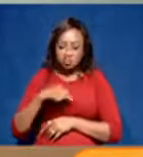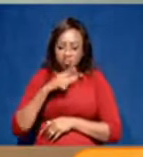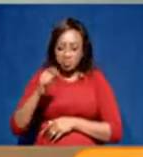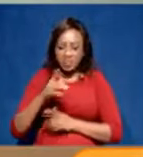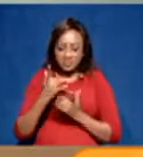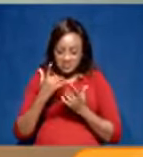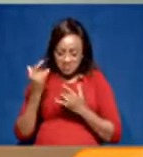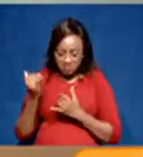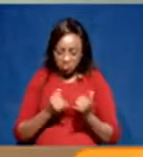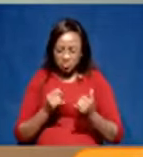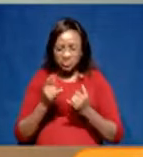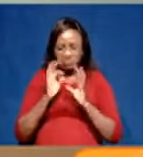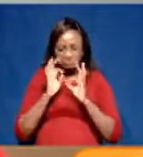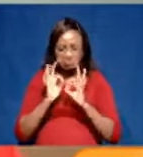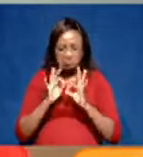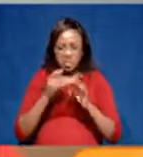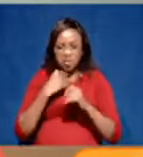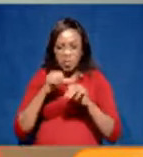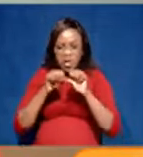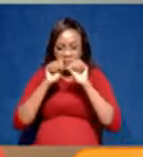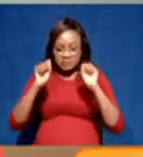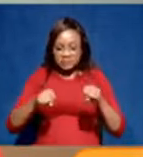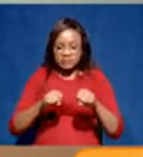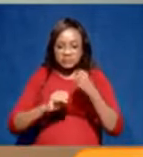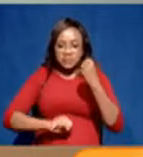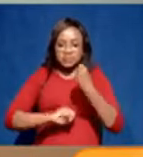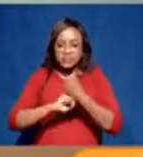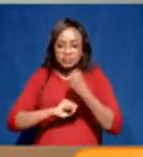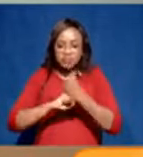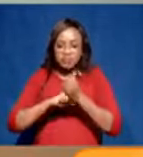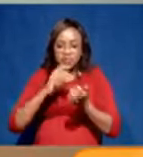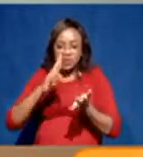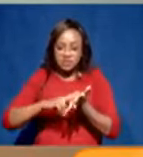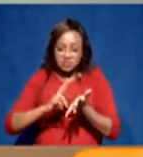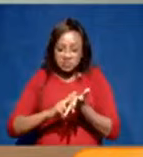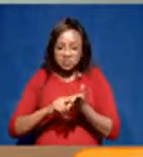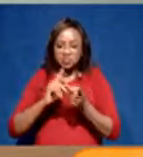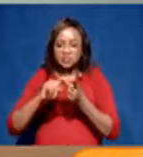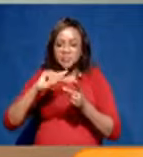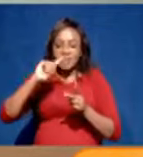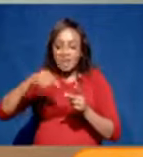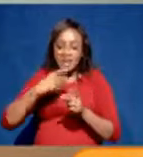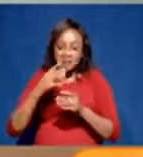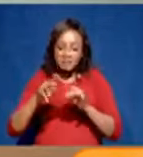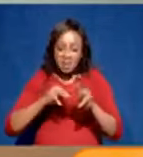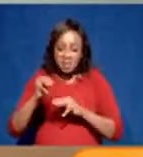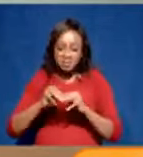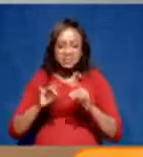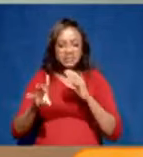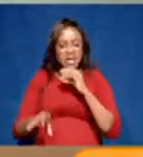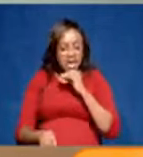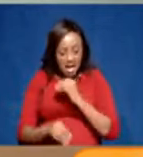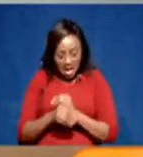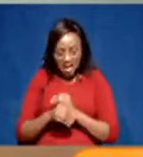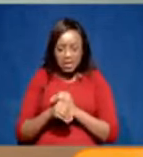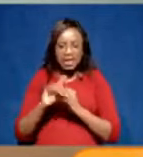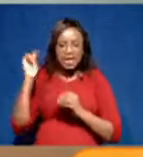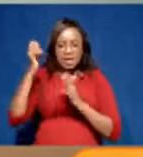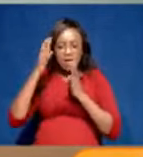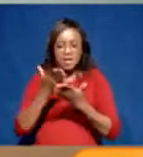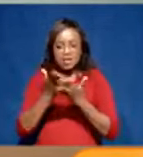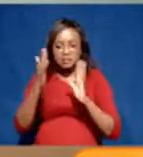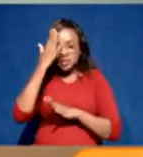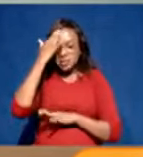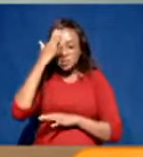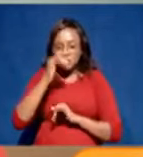We put in a digital system that takes care of registration, takes care of claims management. And furthermore, Kenyans know what it is that